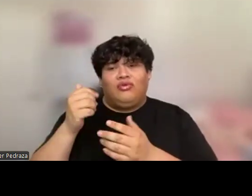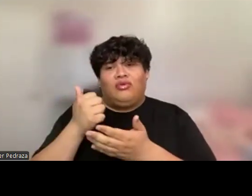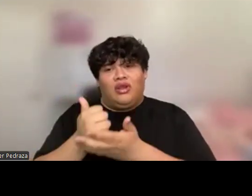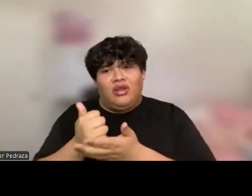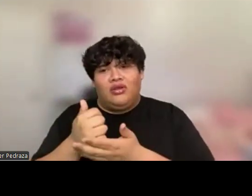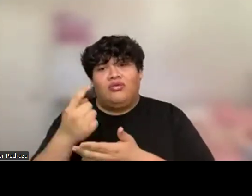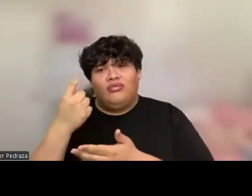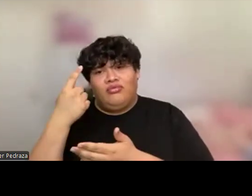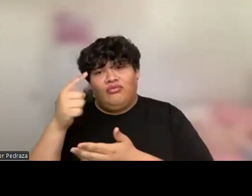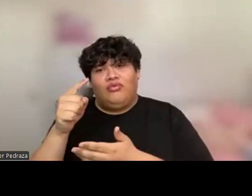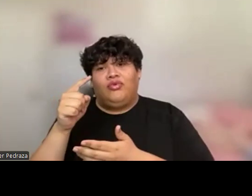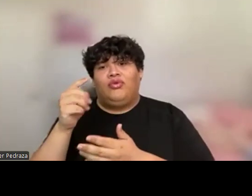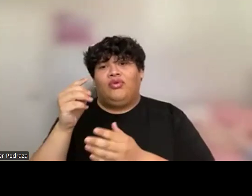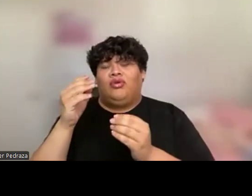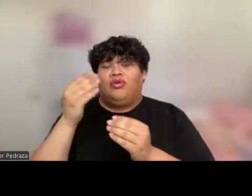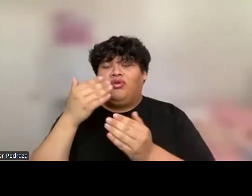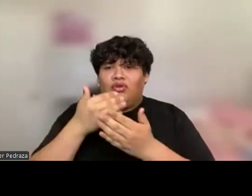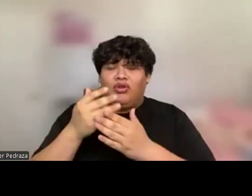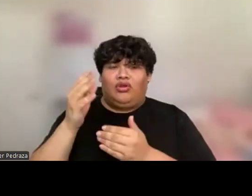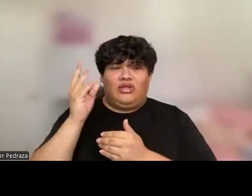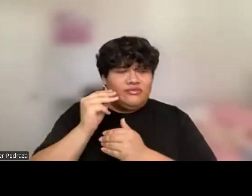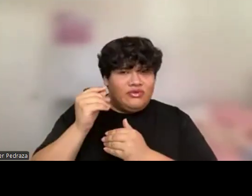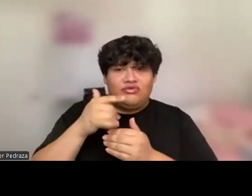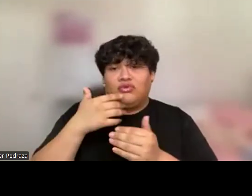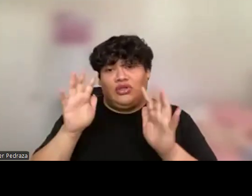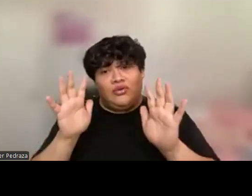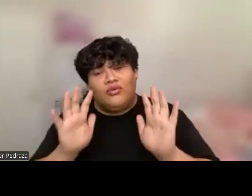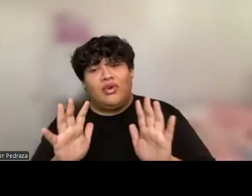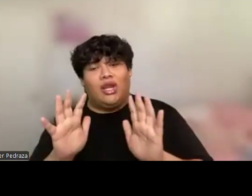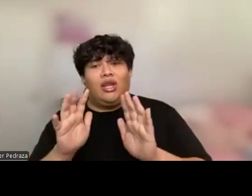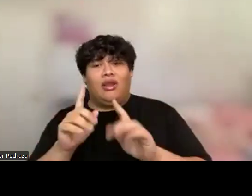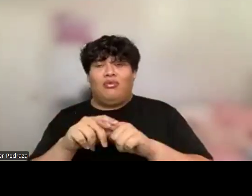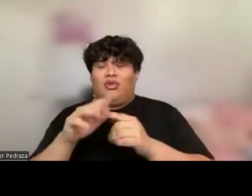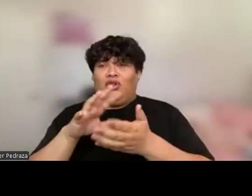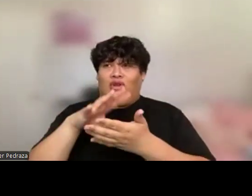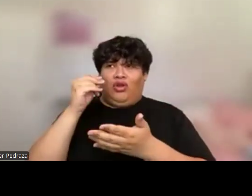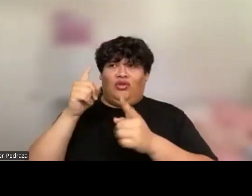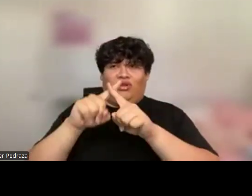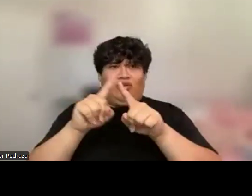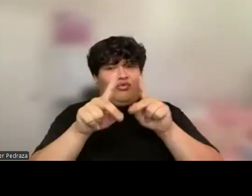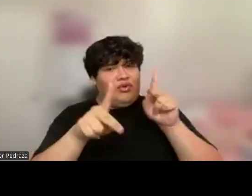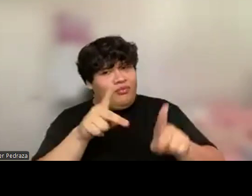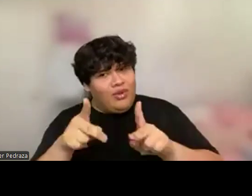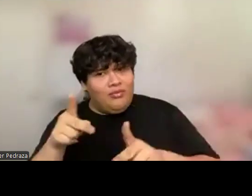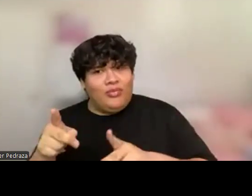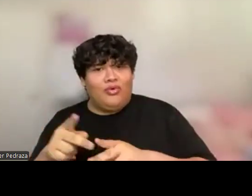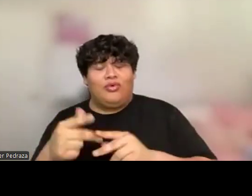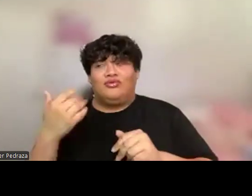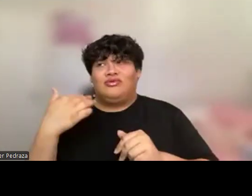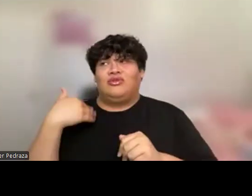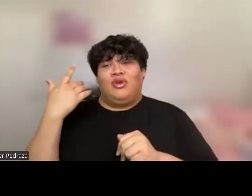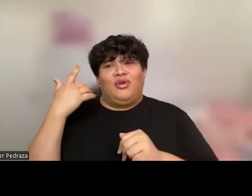very interesting experience. It was really great to learn about the different people. And so, when we